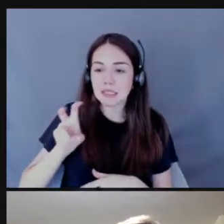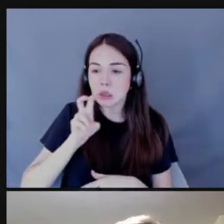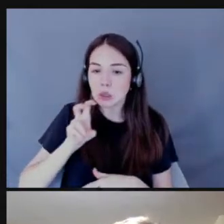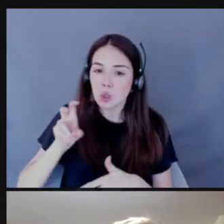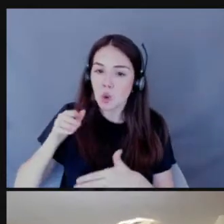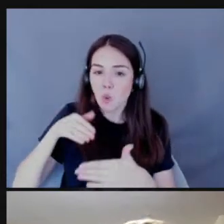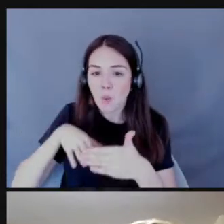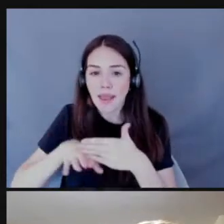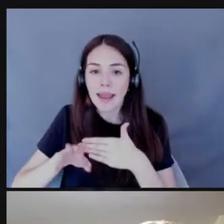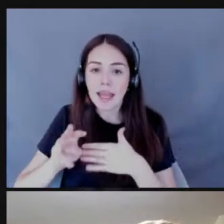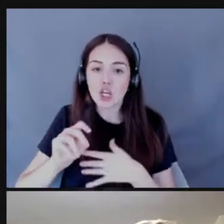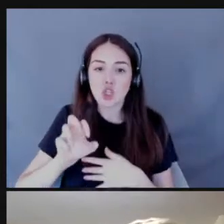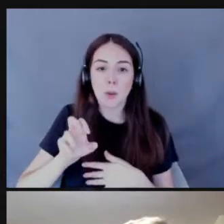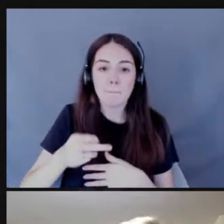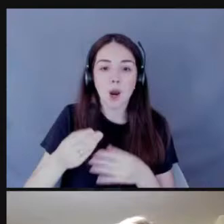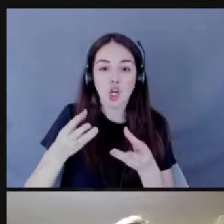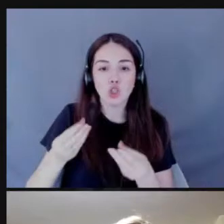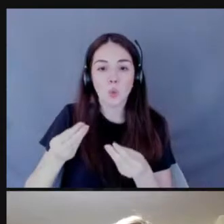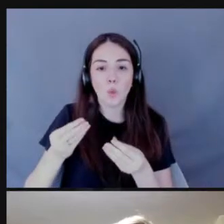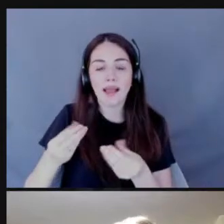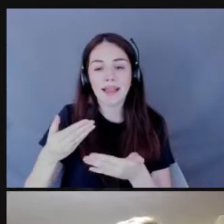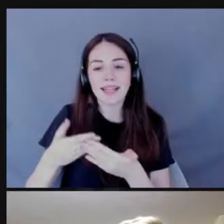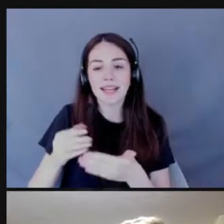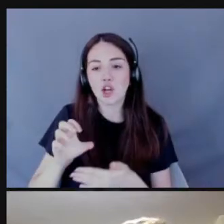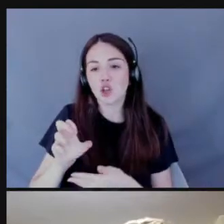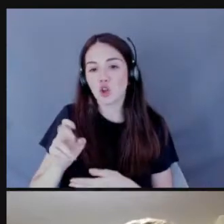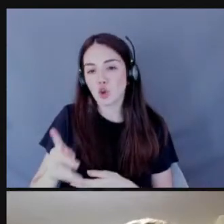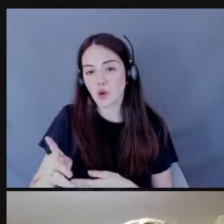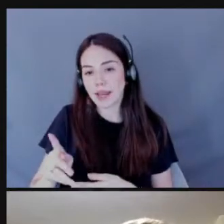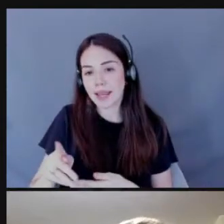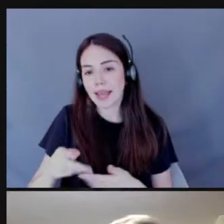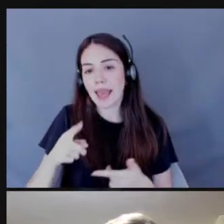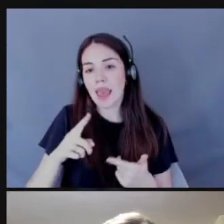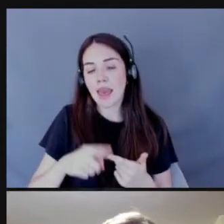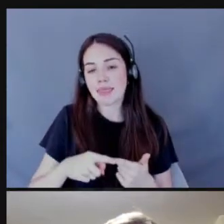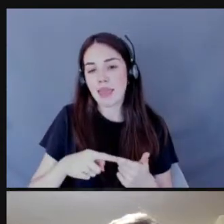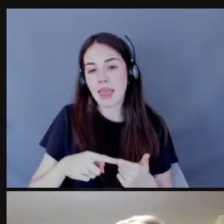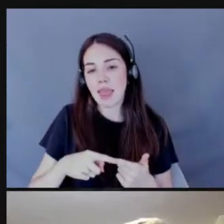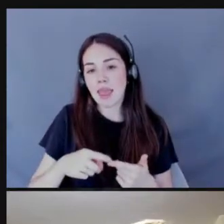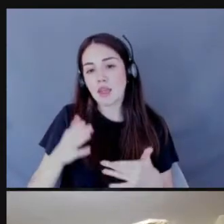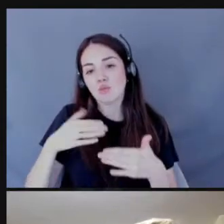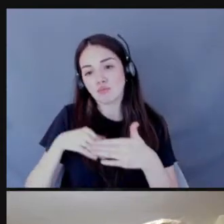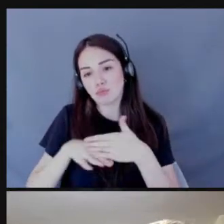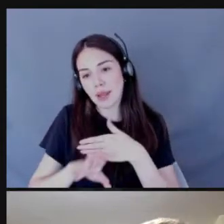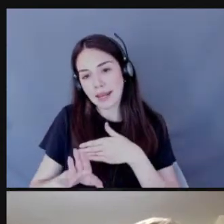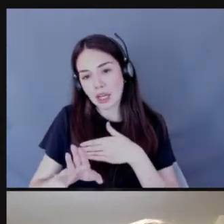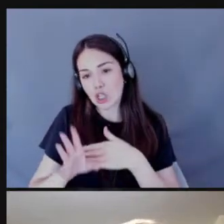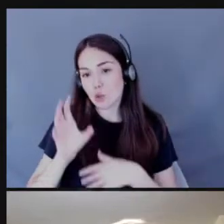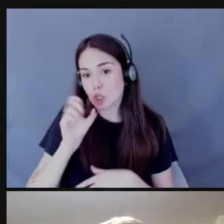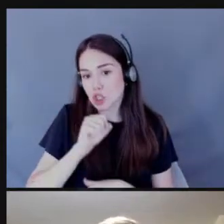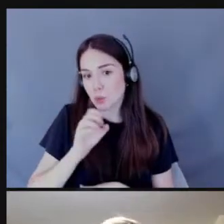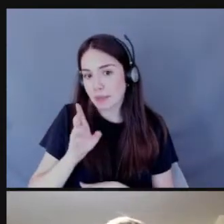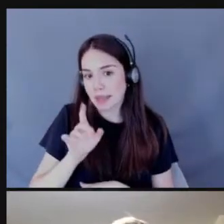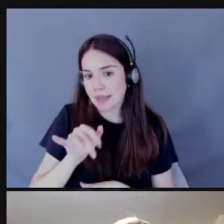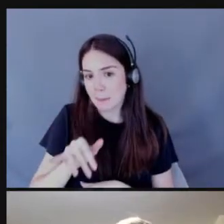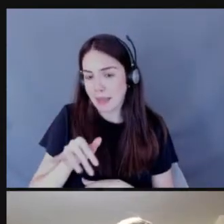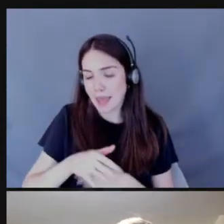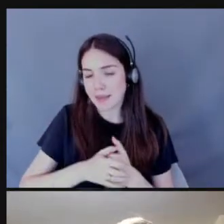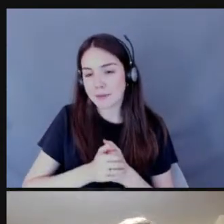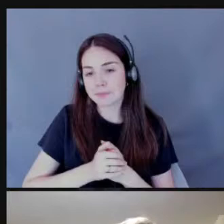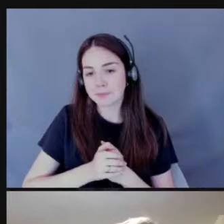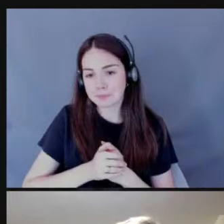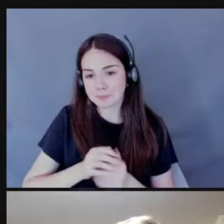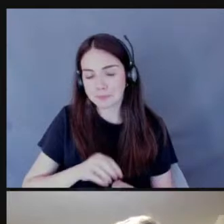marshes and wetlands around Nanjemoy Creek, and then from there into the Potomac and presumably into the bay. This all,